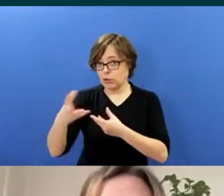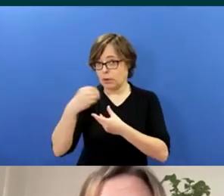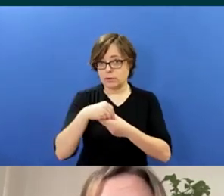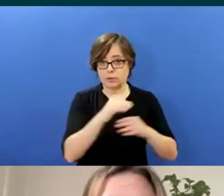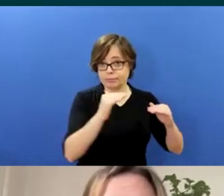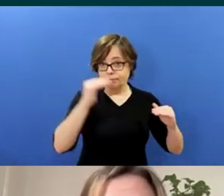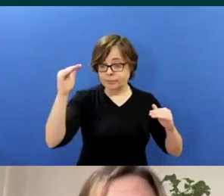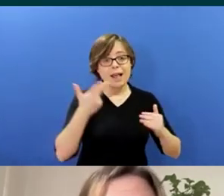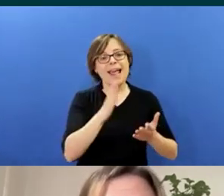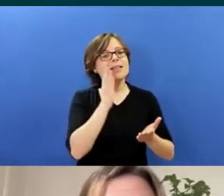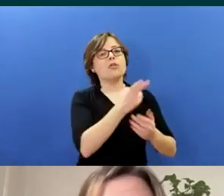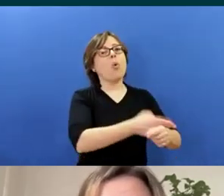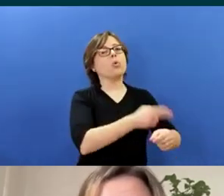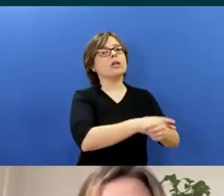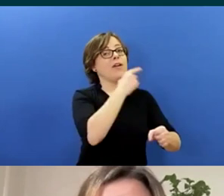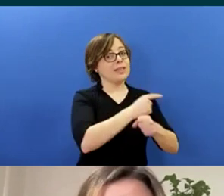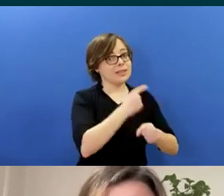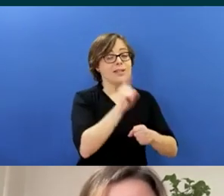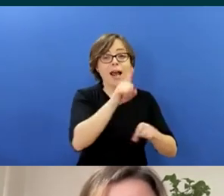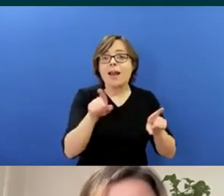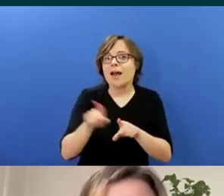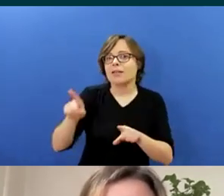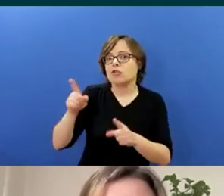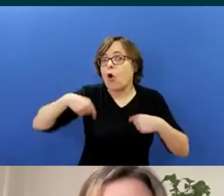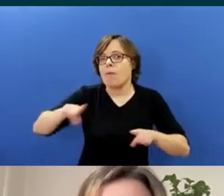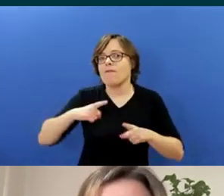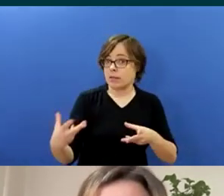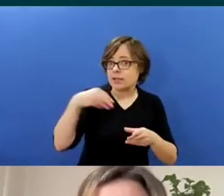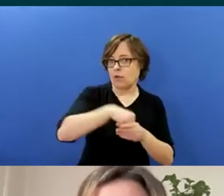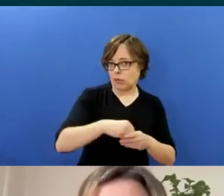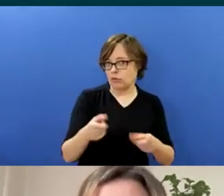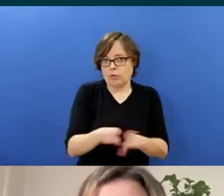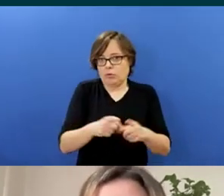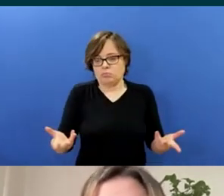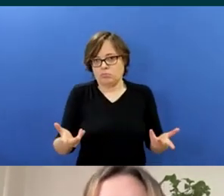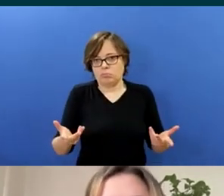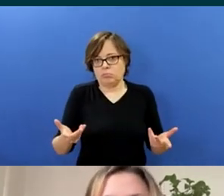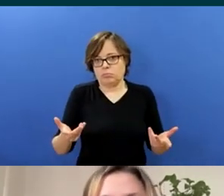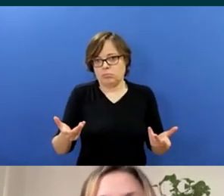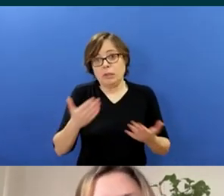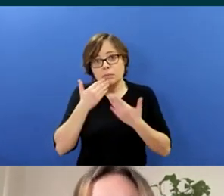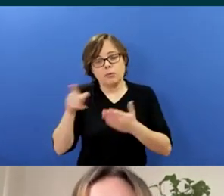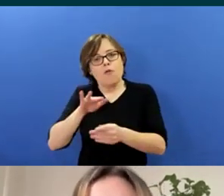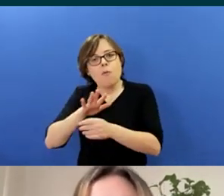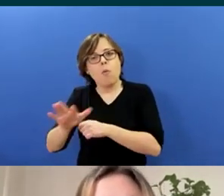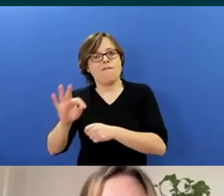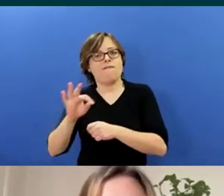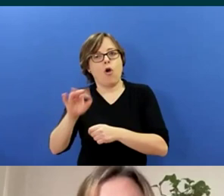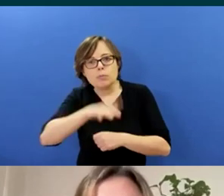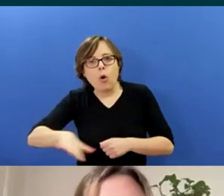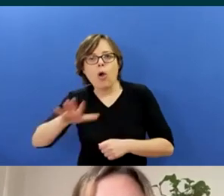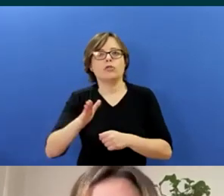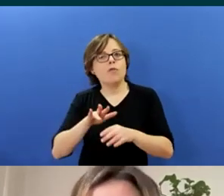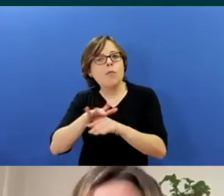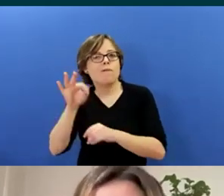about engaging citizens in shaping their communities and their future. We will now explore, through the